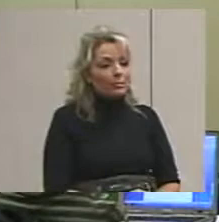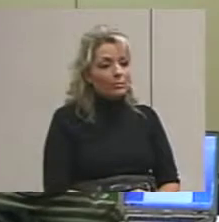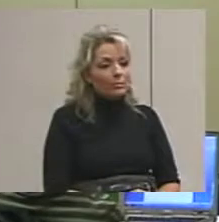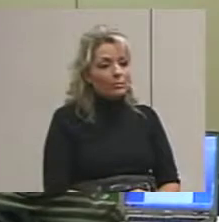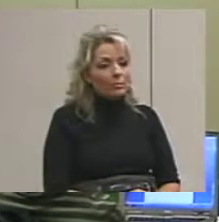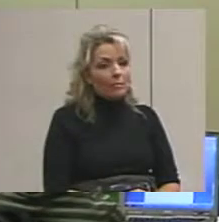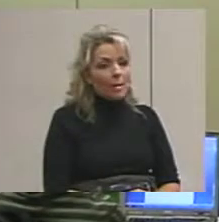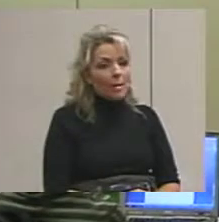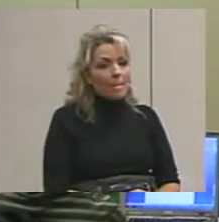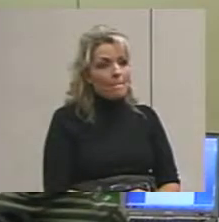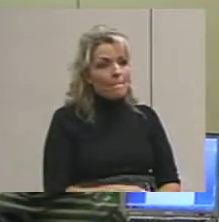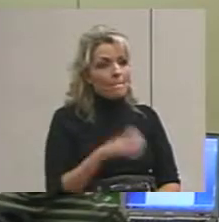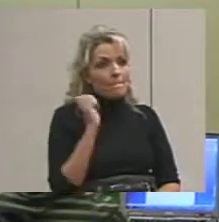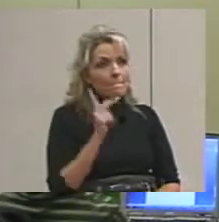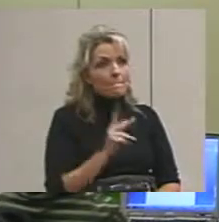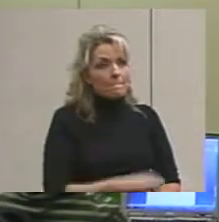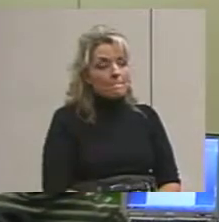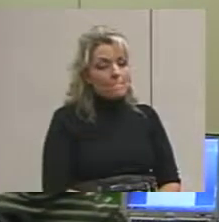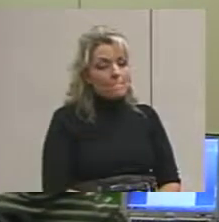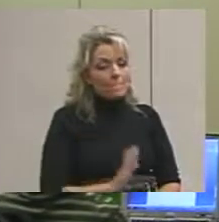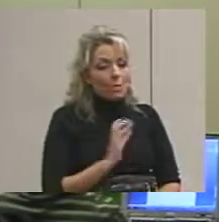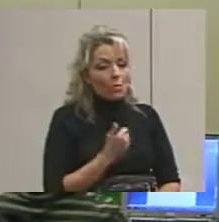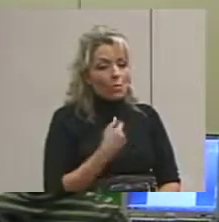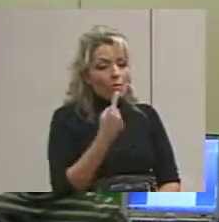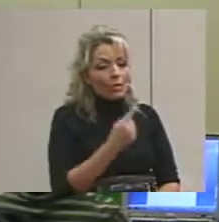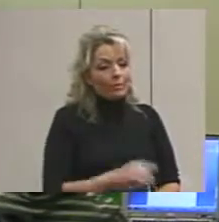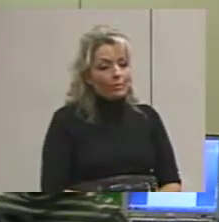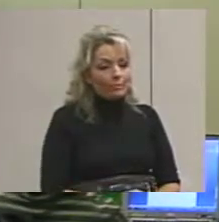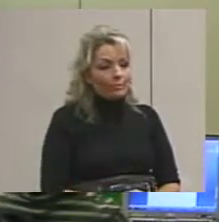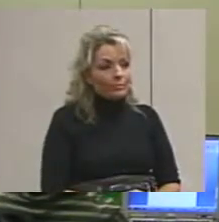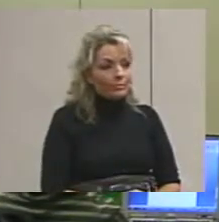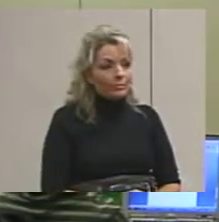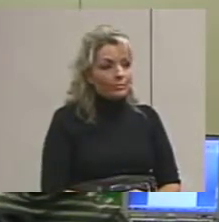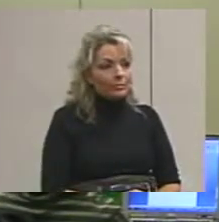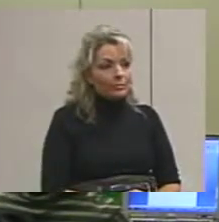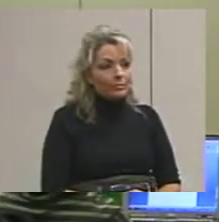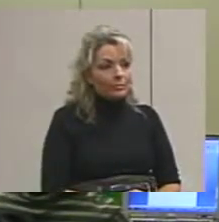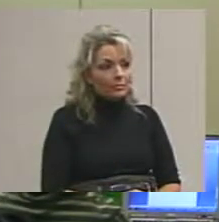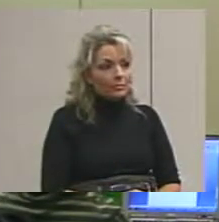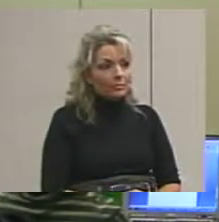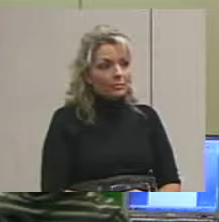love these. We have one, on the way.